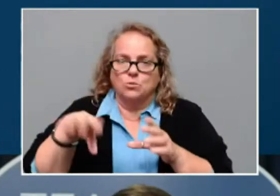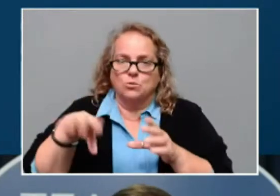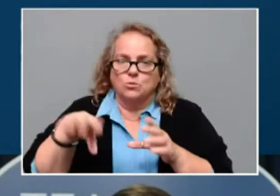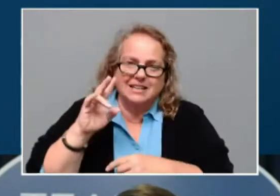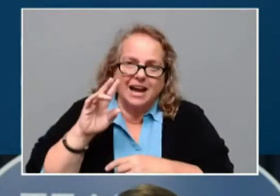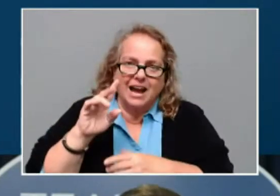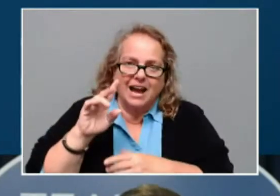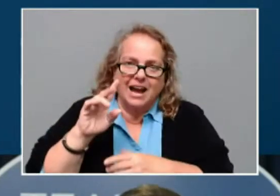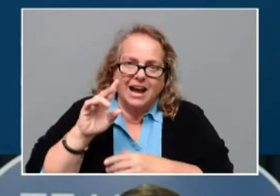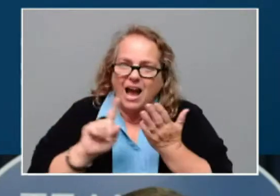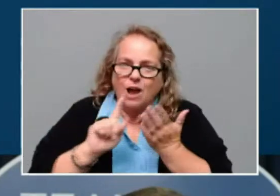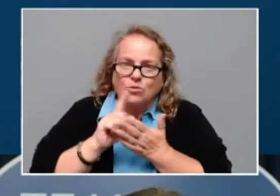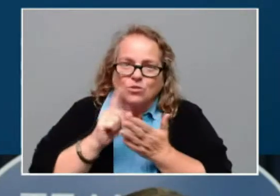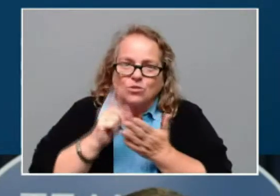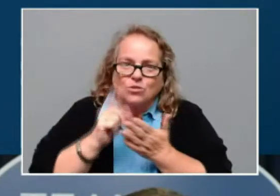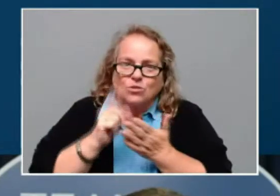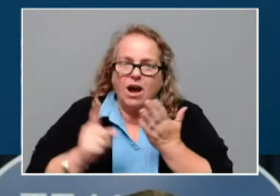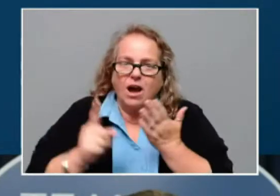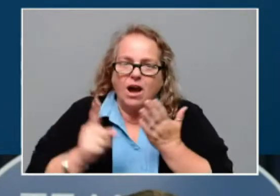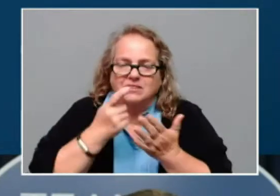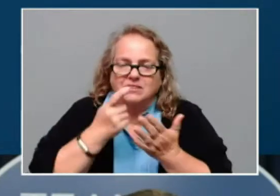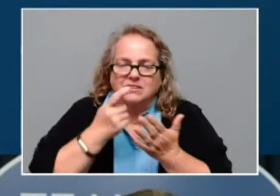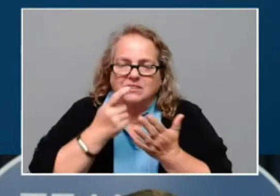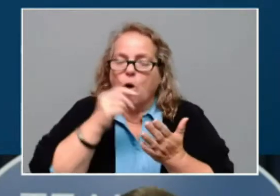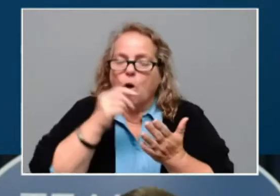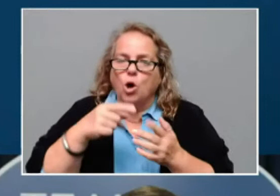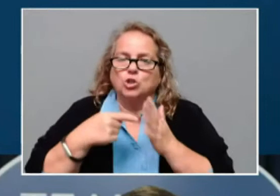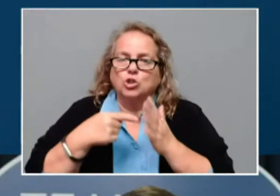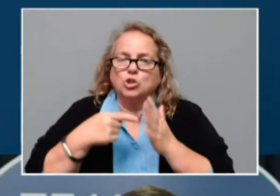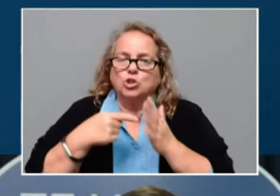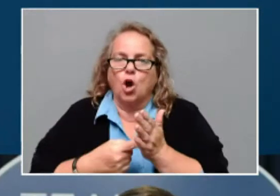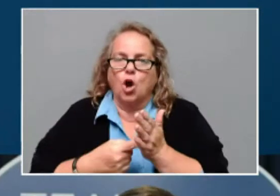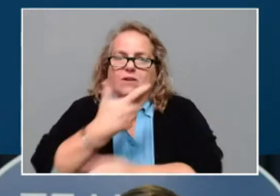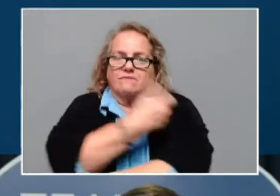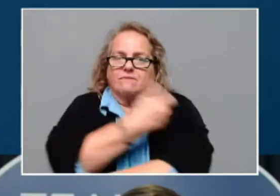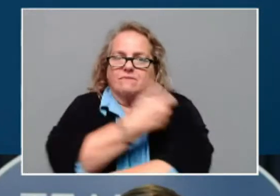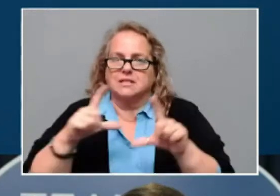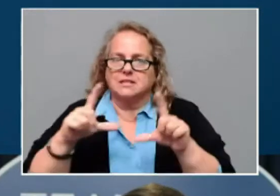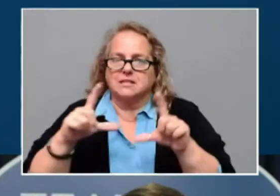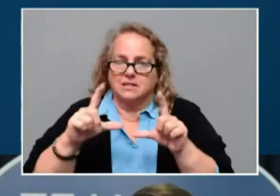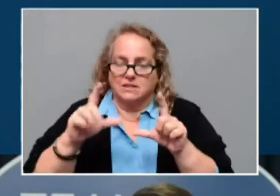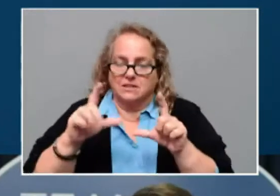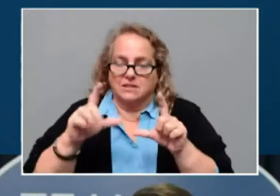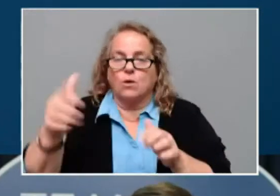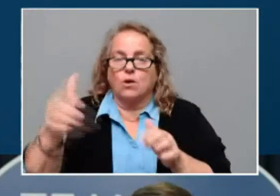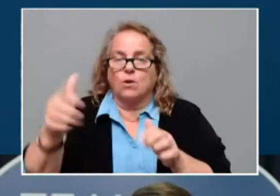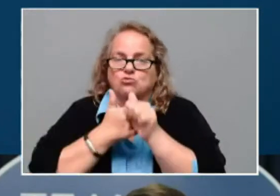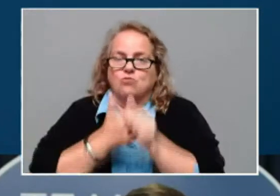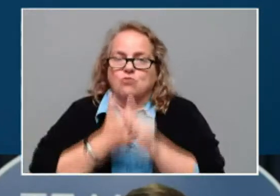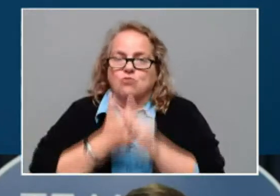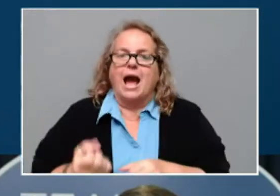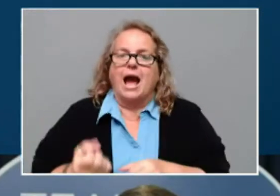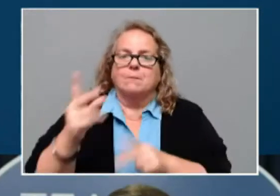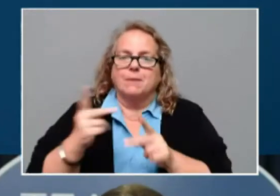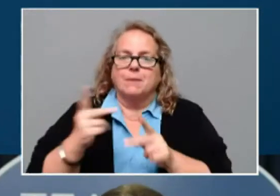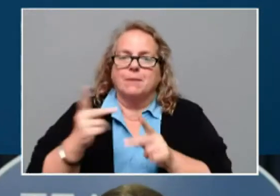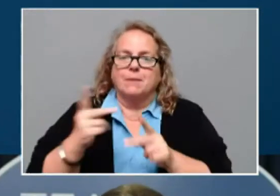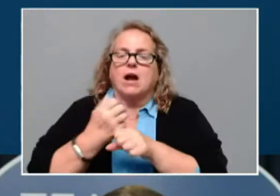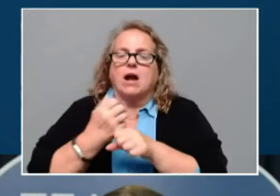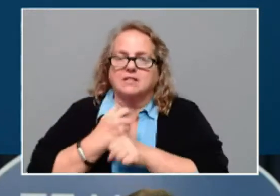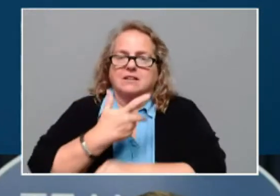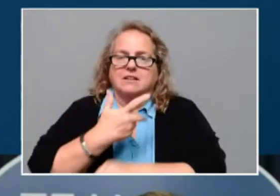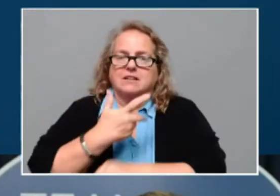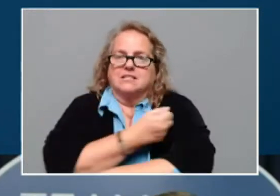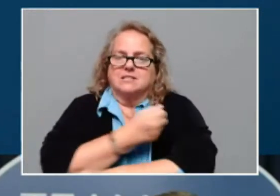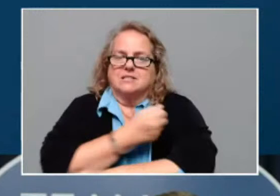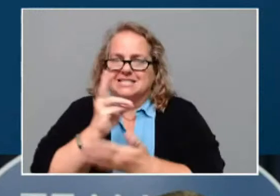had to show your vaccination status. They could track, and they're going to send me the data, how many people got vaccinated in, say, the 6 weeks leading up to it. And